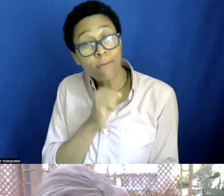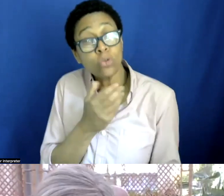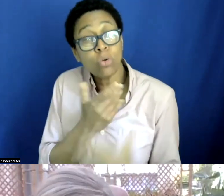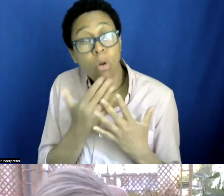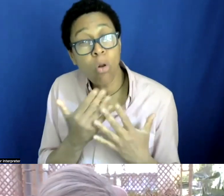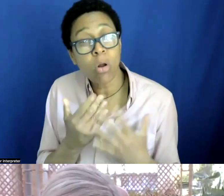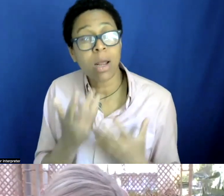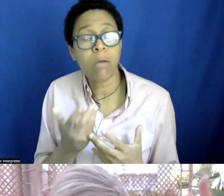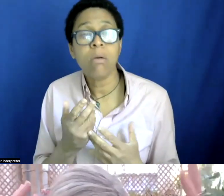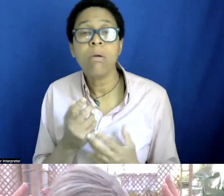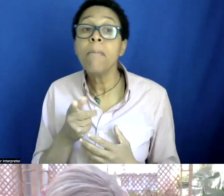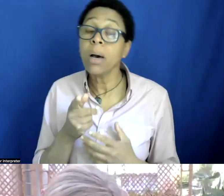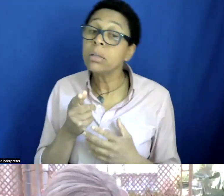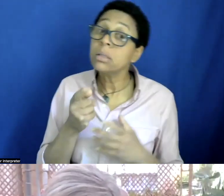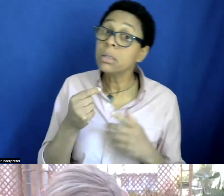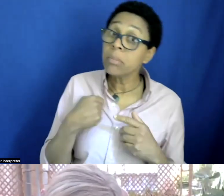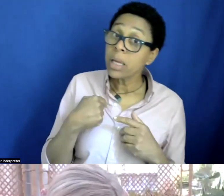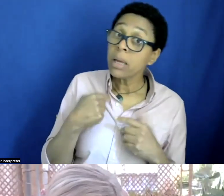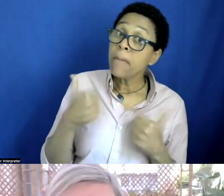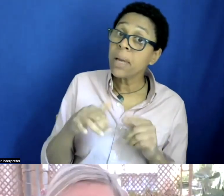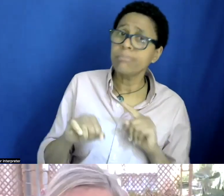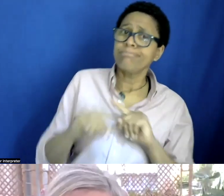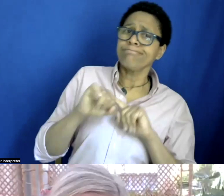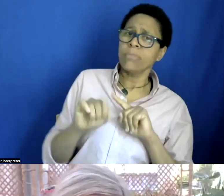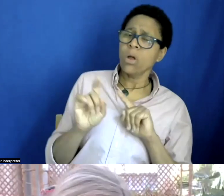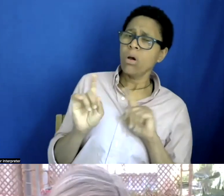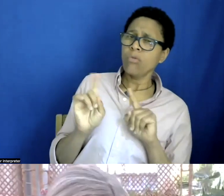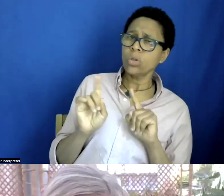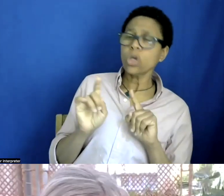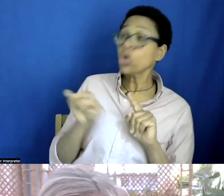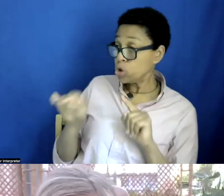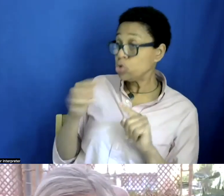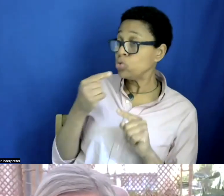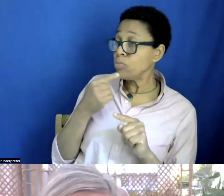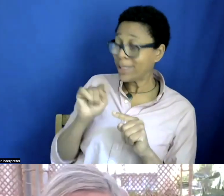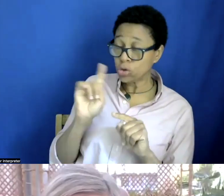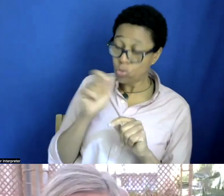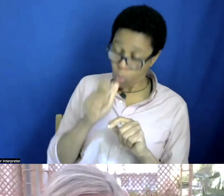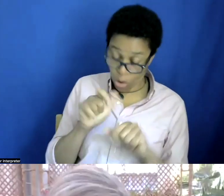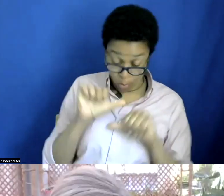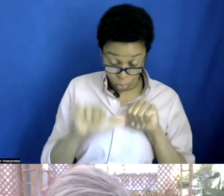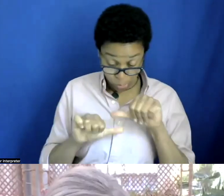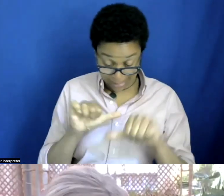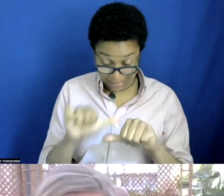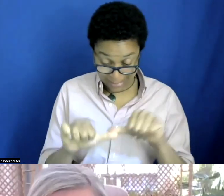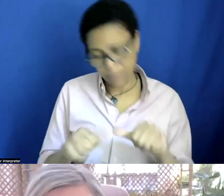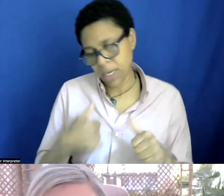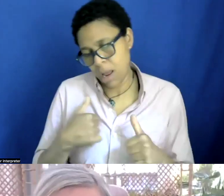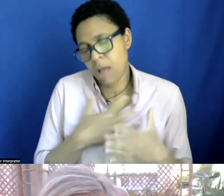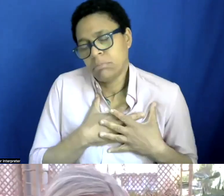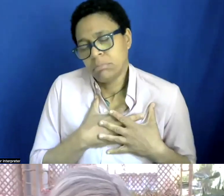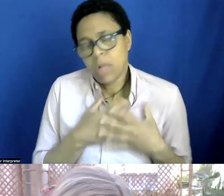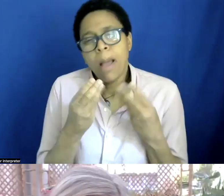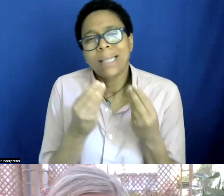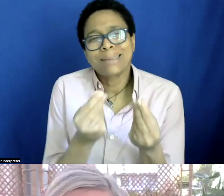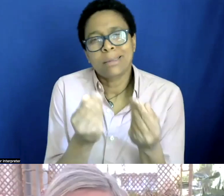I was then struck thinking about in processing and going out, and textiles is my thing. So I was